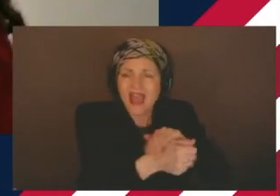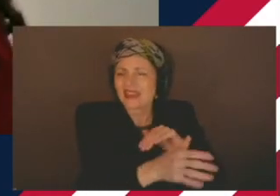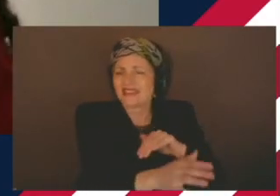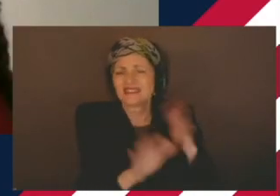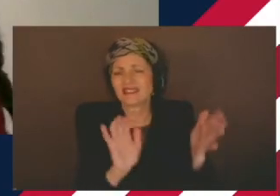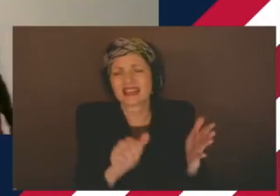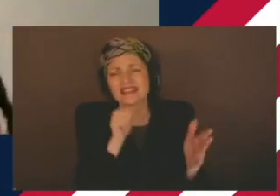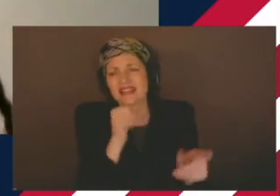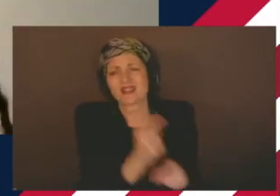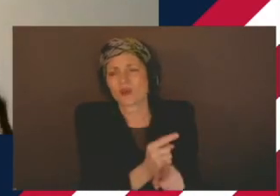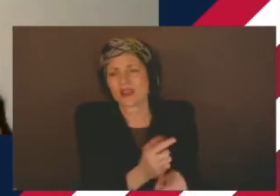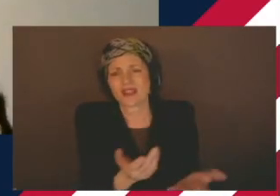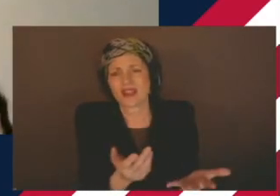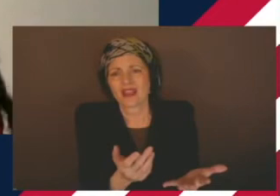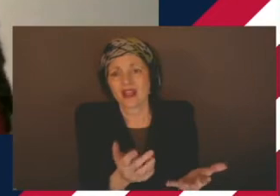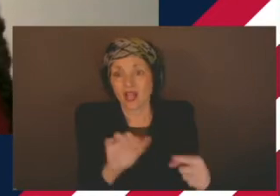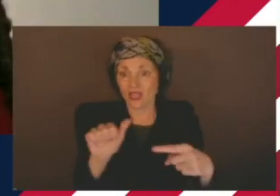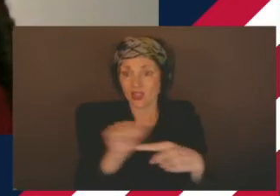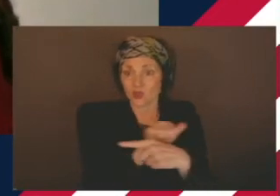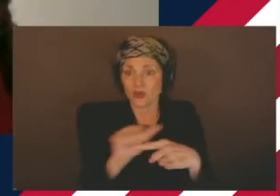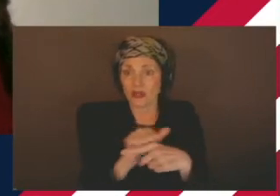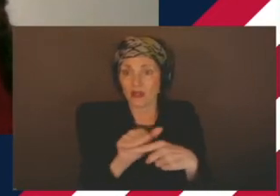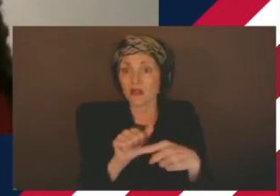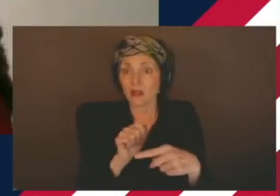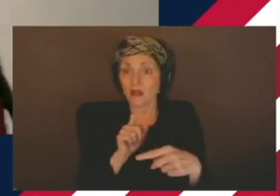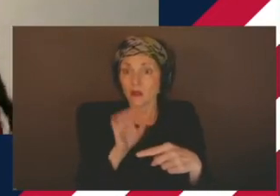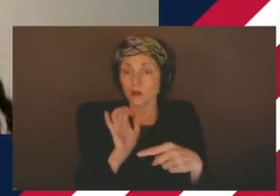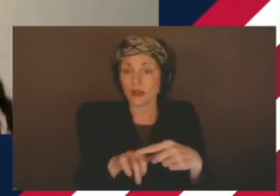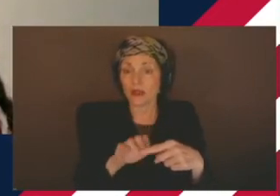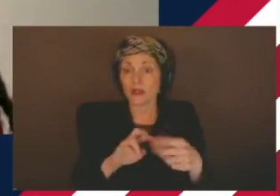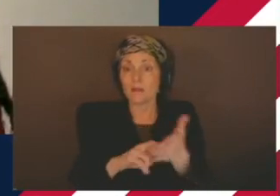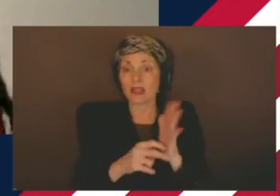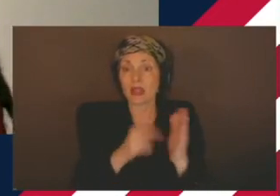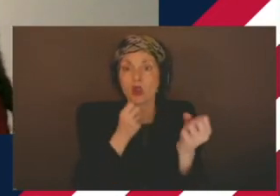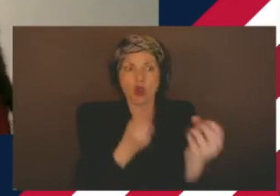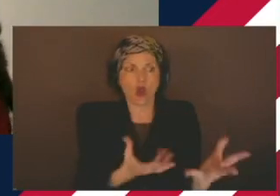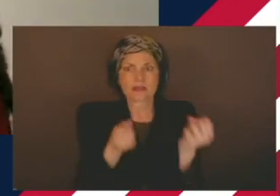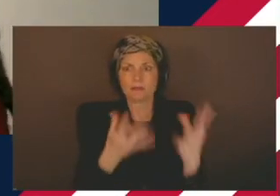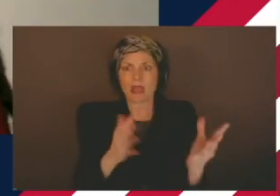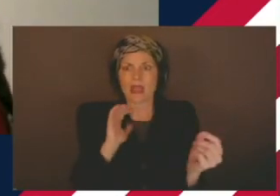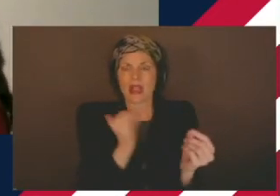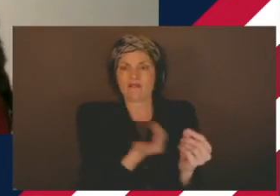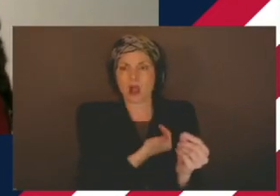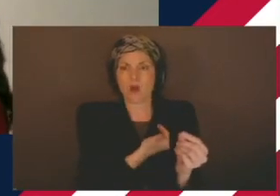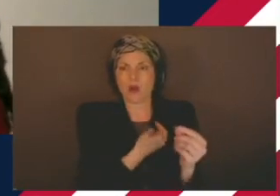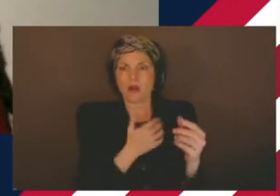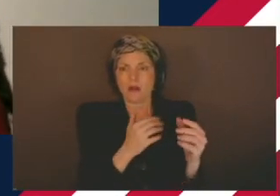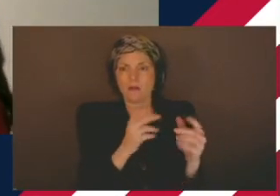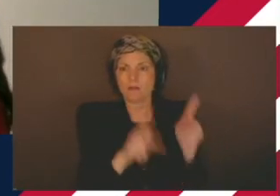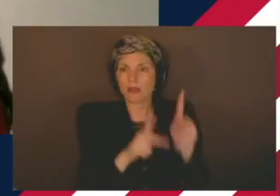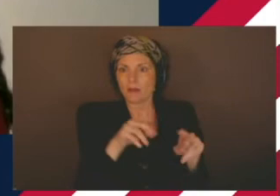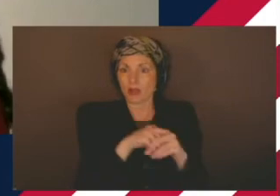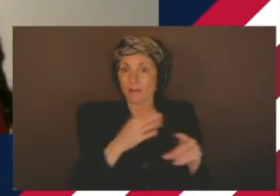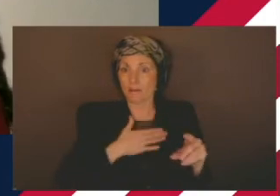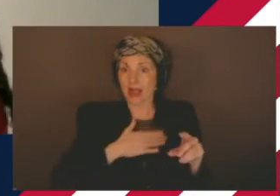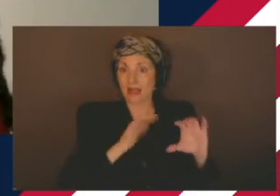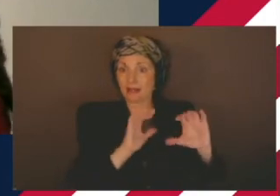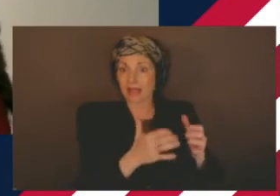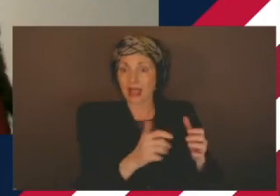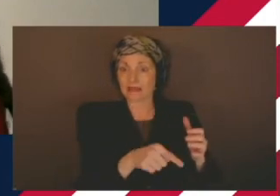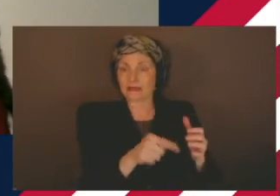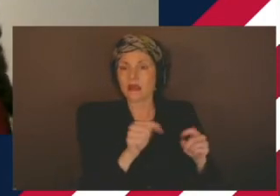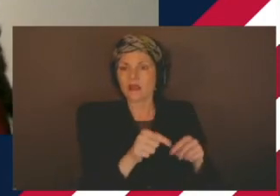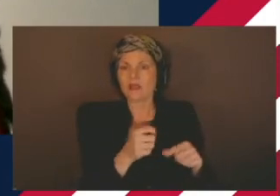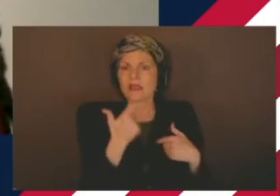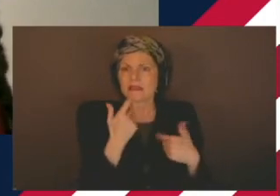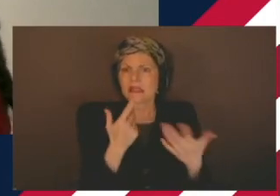the drill actually caused a lot of my classmates to die because we were told that whole week that we were going to have an active shooter drill. So a lot of